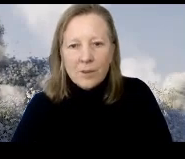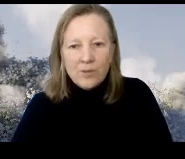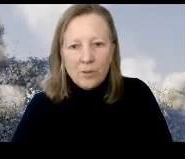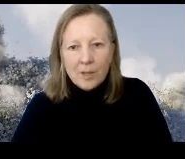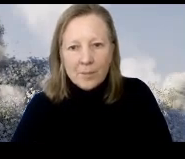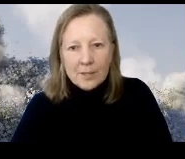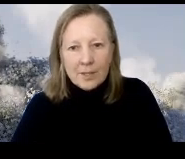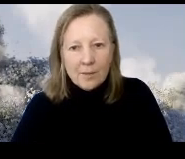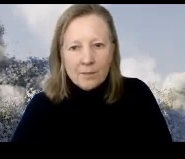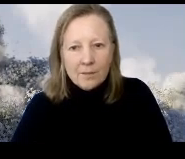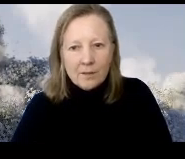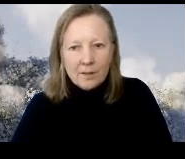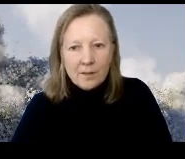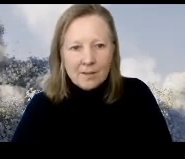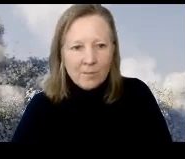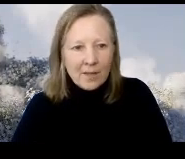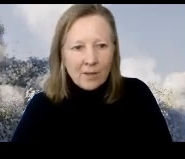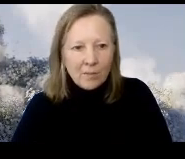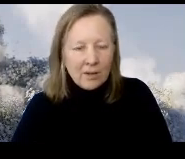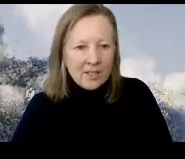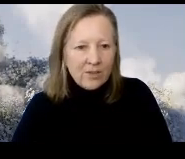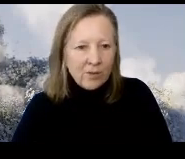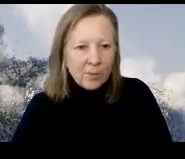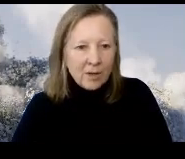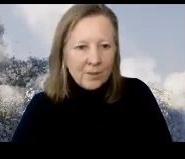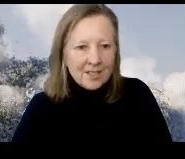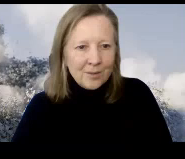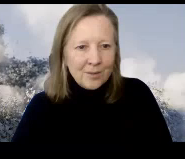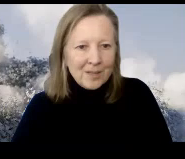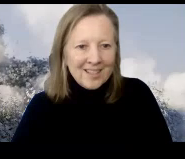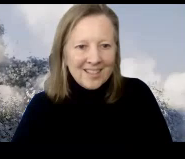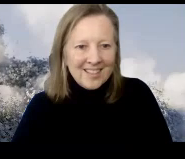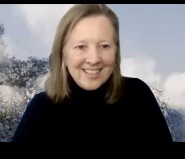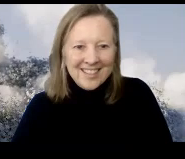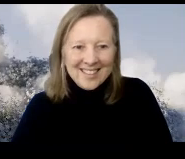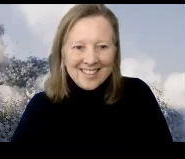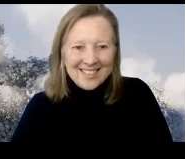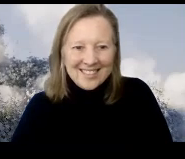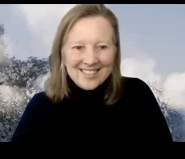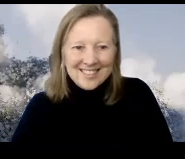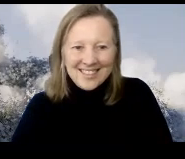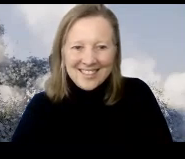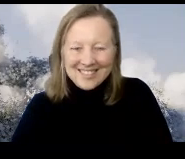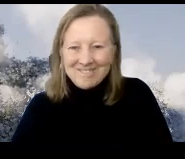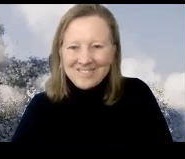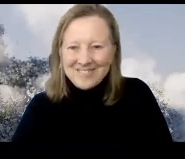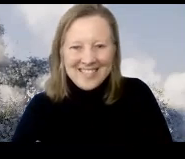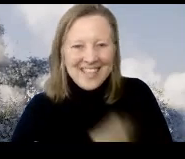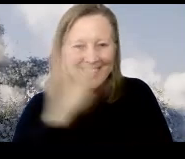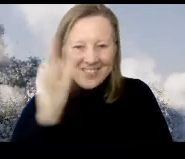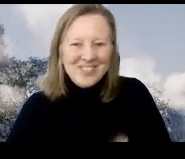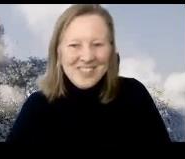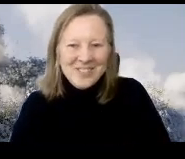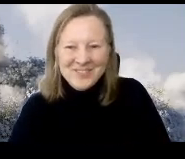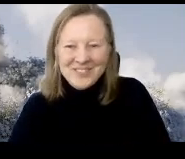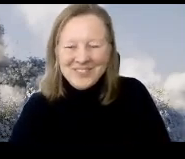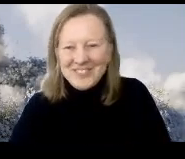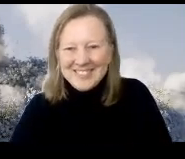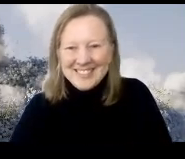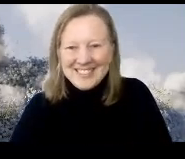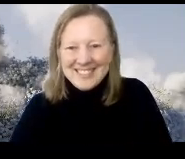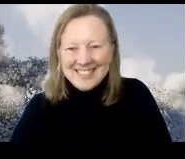Because we always feel bad when we say no. It's like our least favorite part when you say Rebecca. Hi. Hi, welcome.